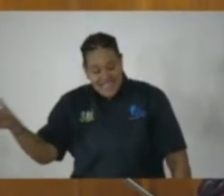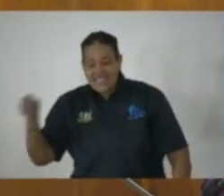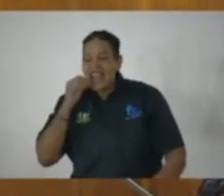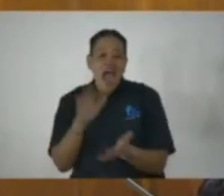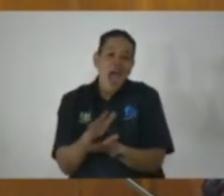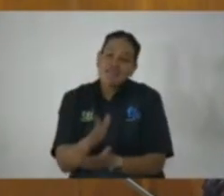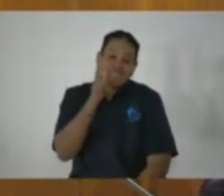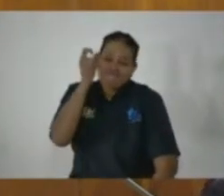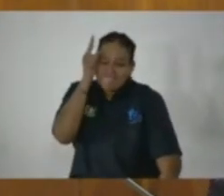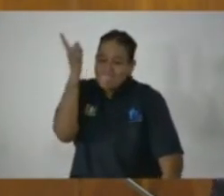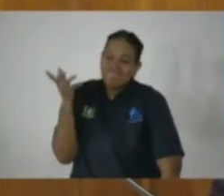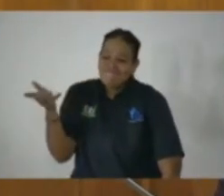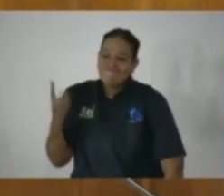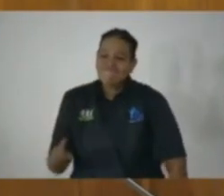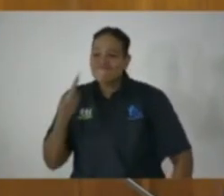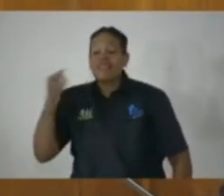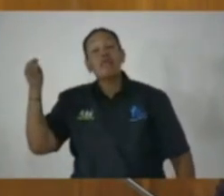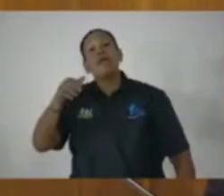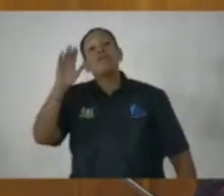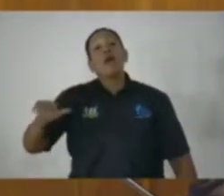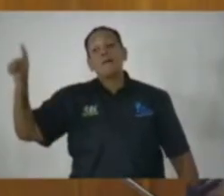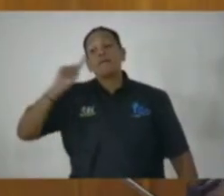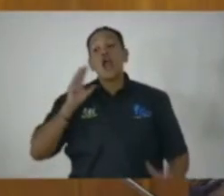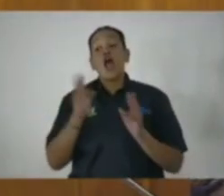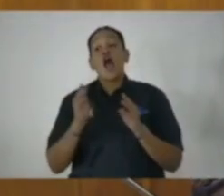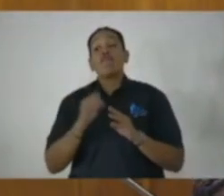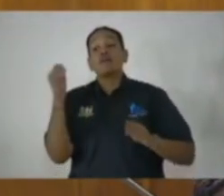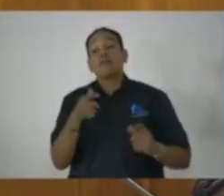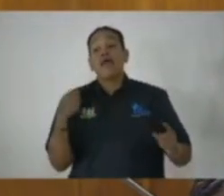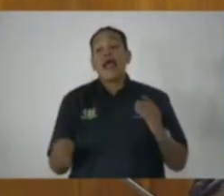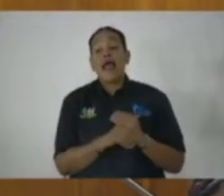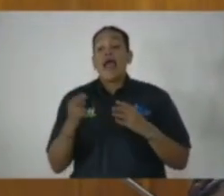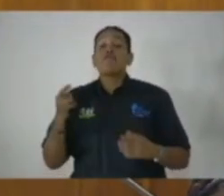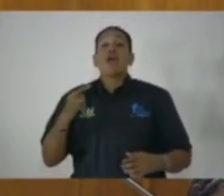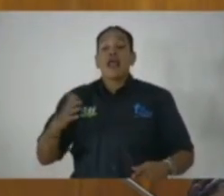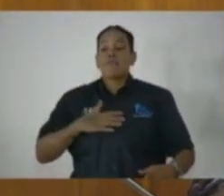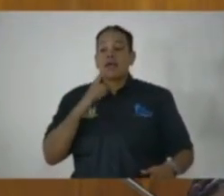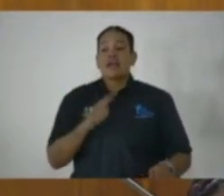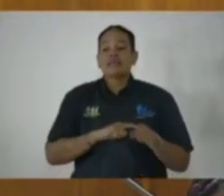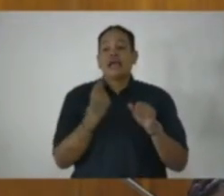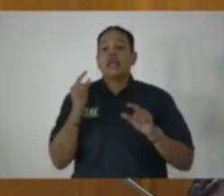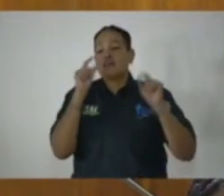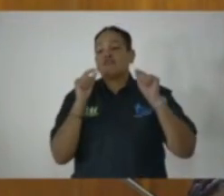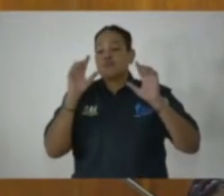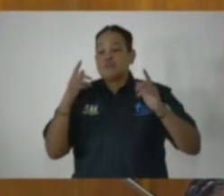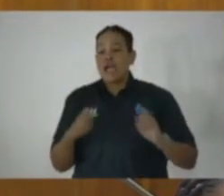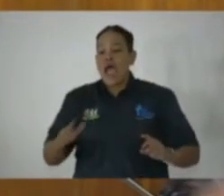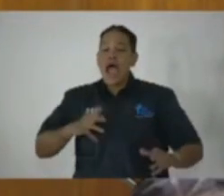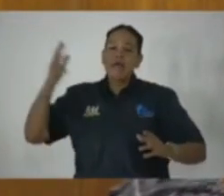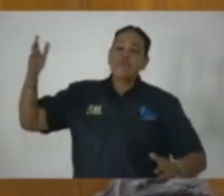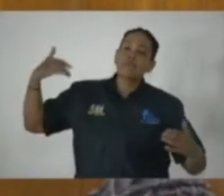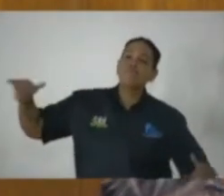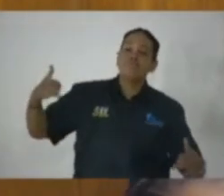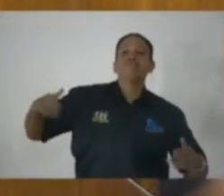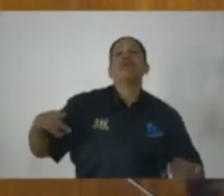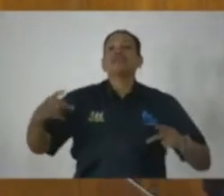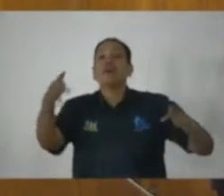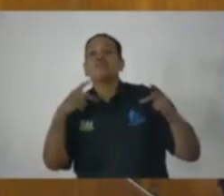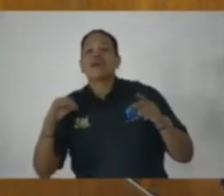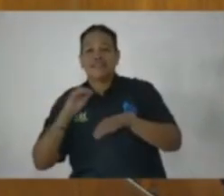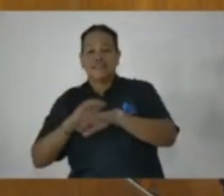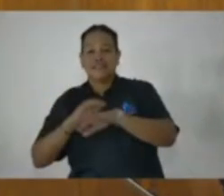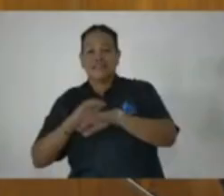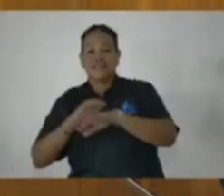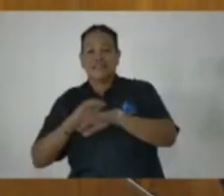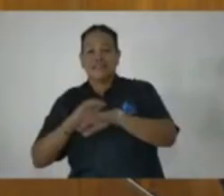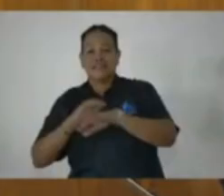academics. Paid for by the conference. And a friend of mine started a rumor that I was there shelling down England.